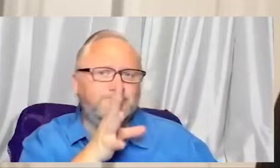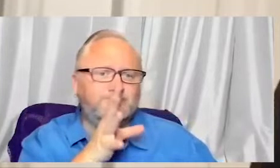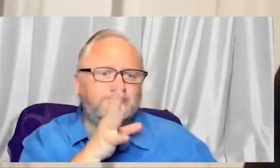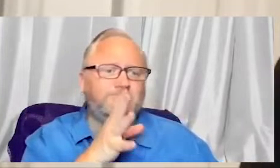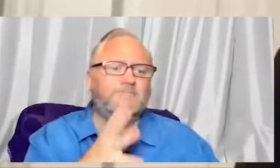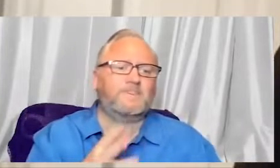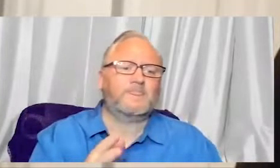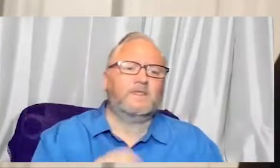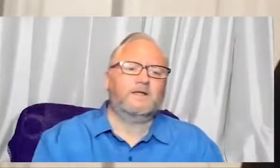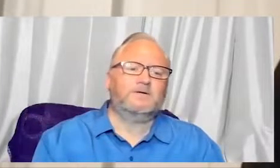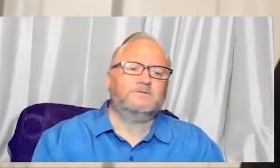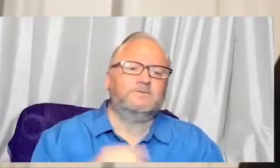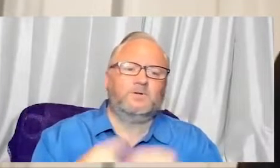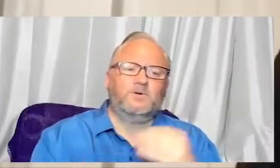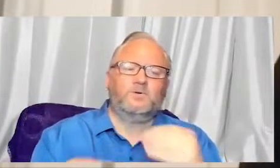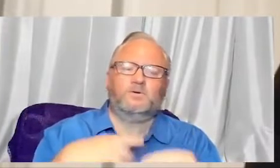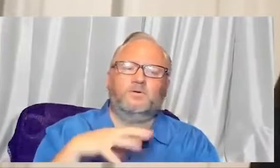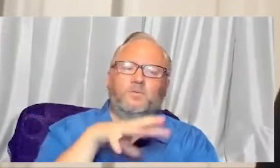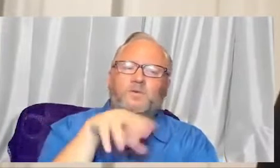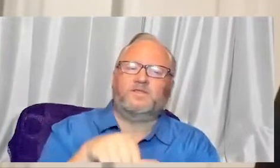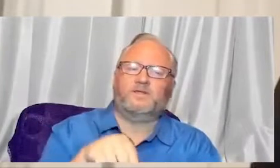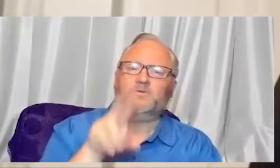Governance within the association needs